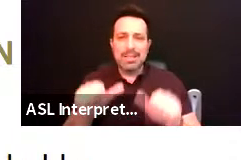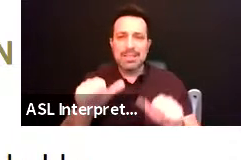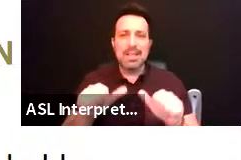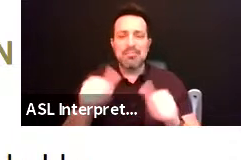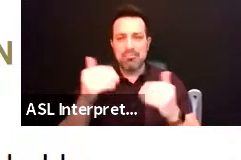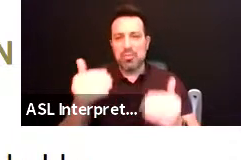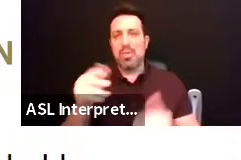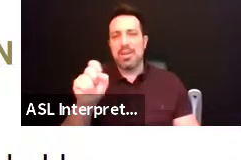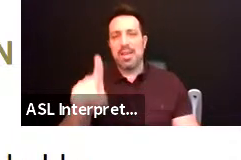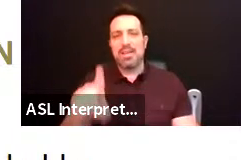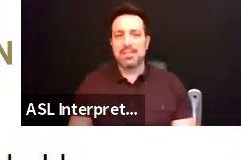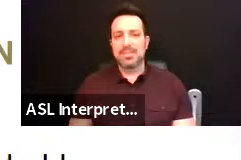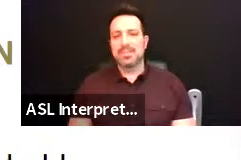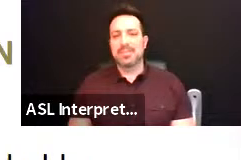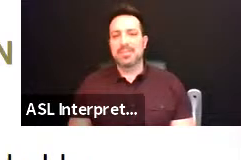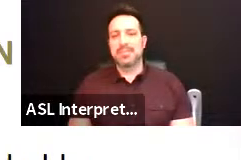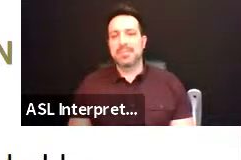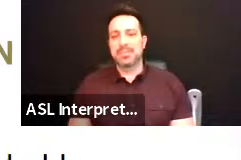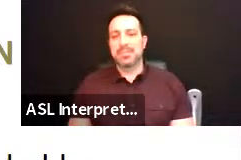ask.